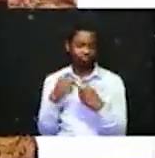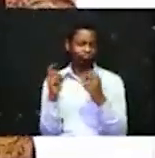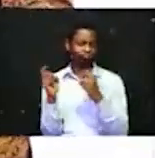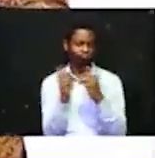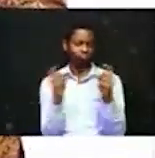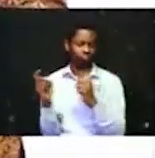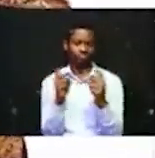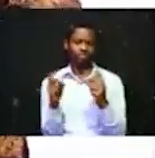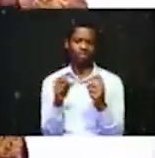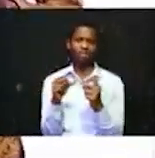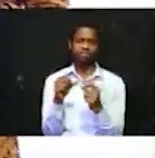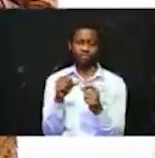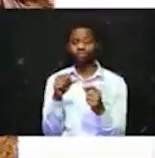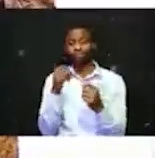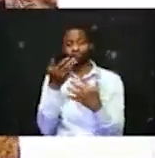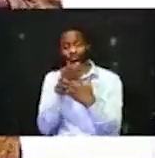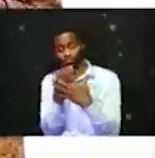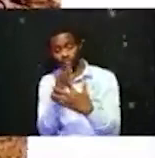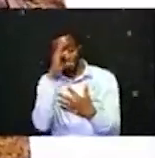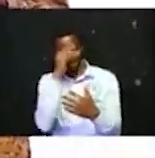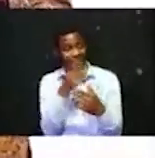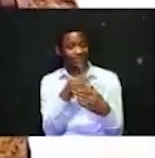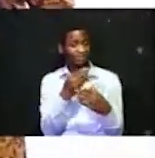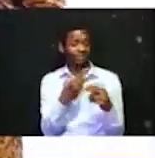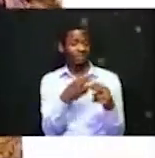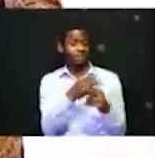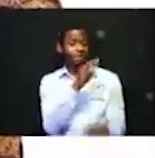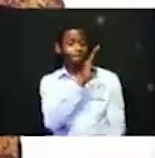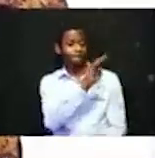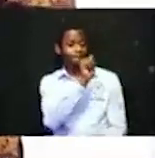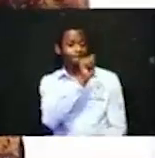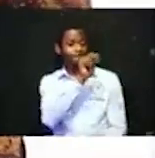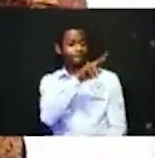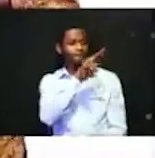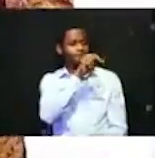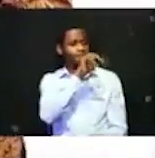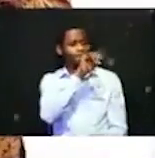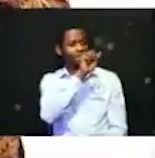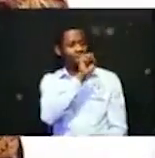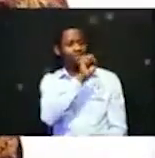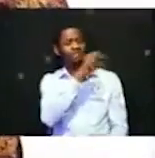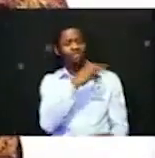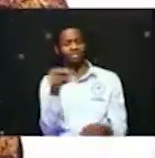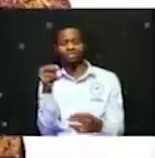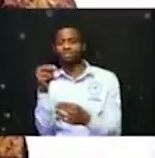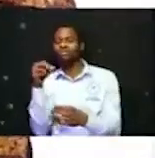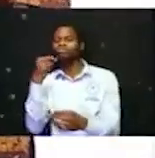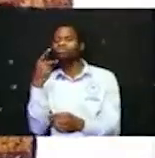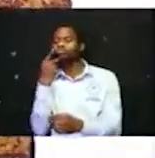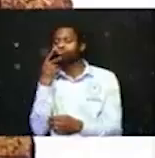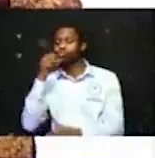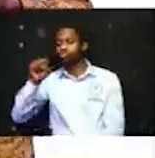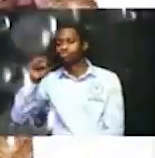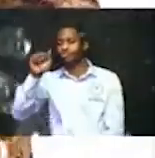Anase ni anu odin kese pa eba banaba ene solo ntem ni nyina ne se na efa Marko ho nanso